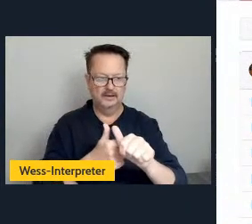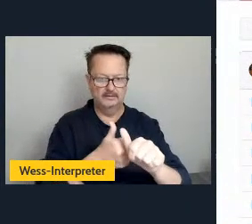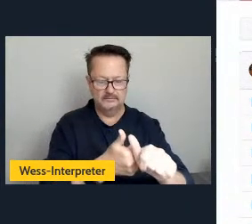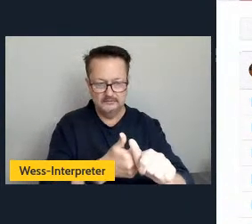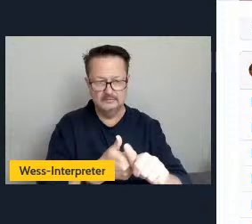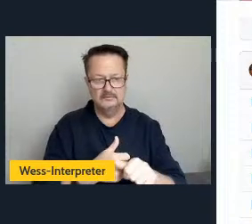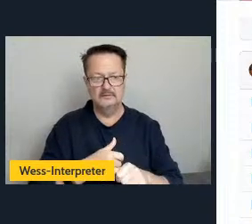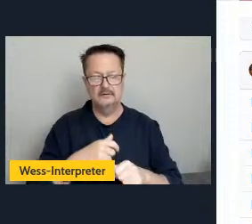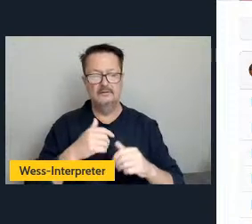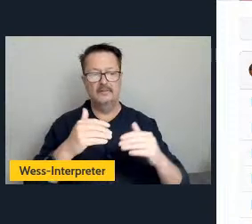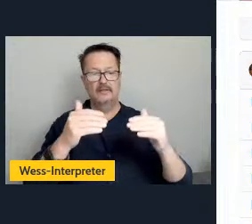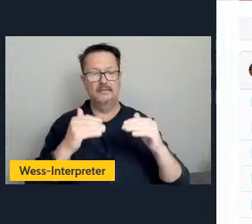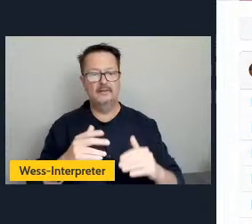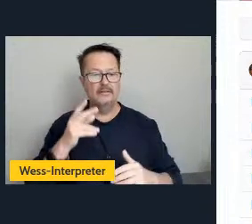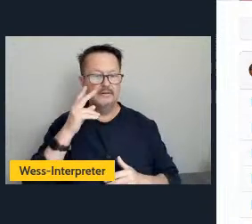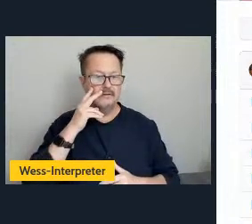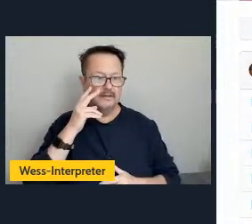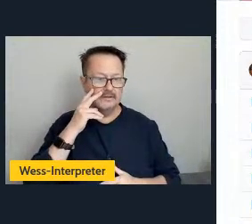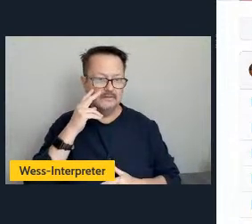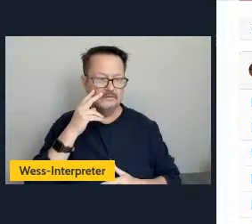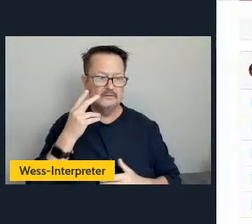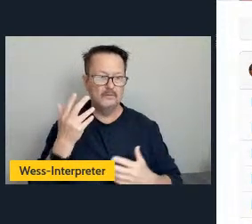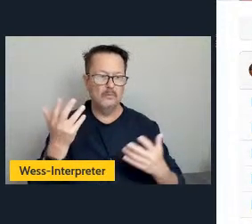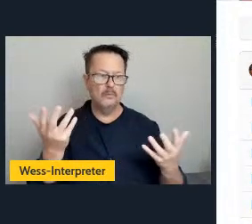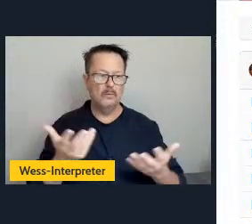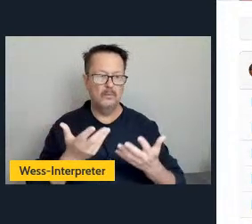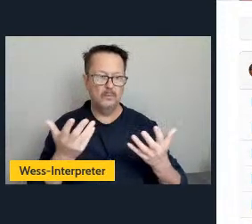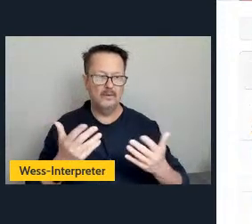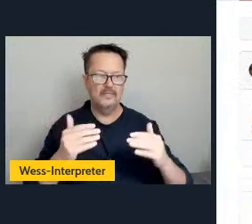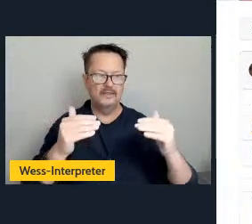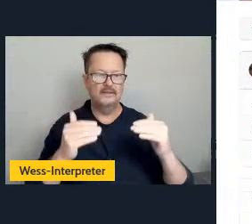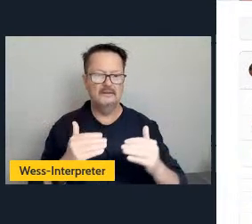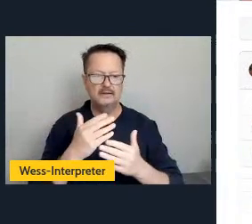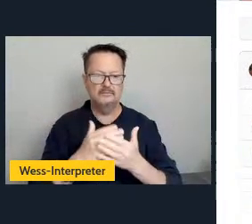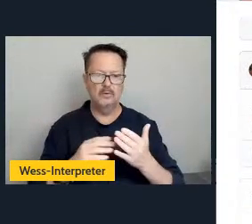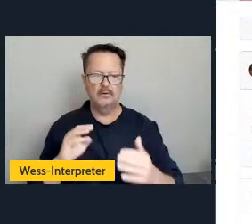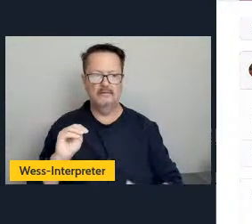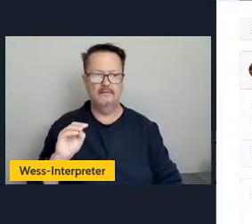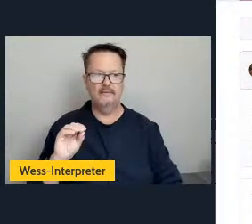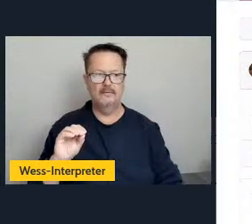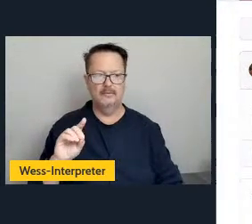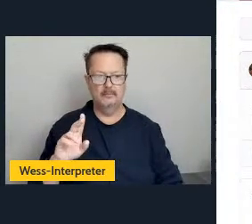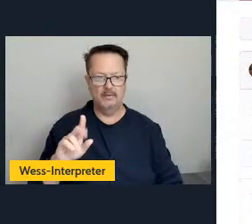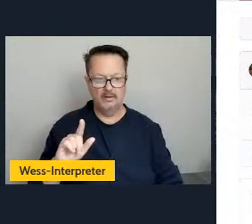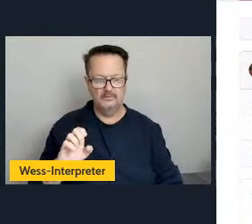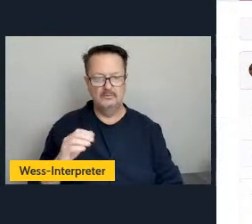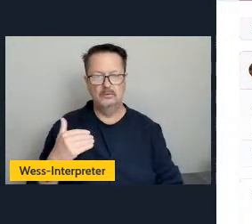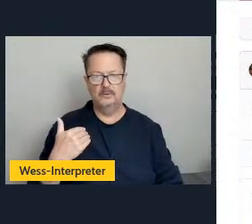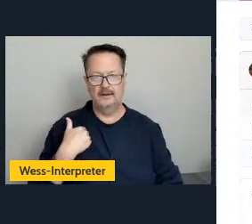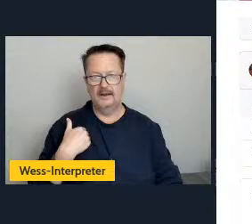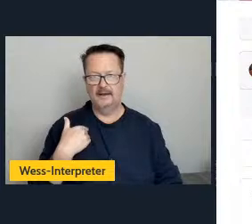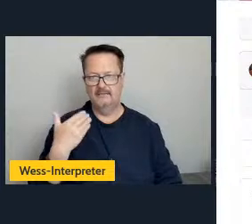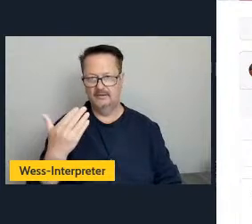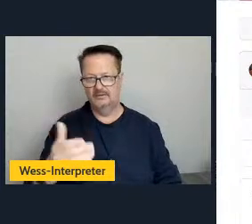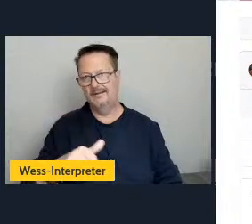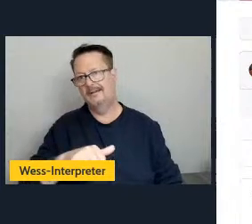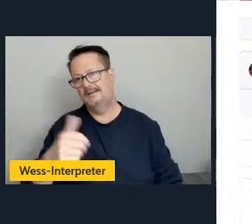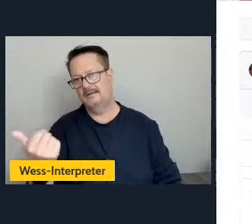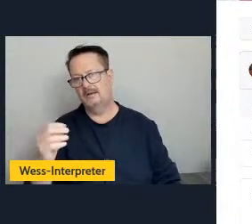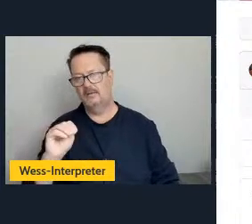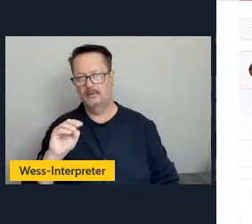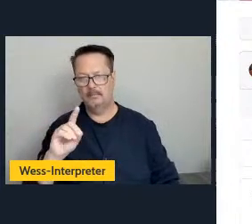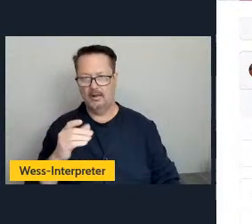then let's see what actually is then exported as a module. So we have here under the modules